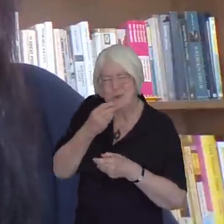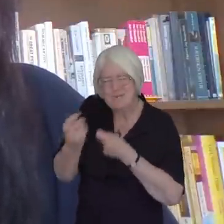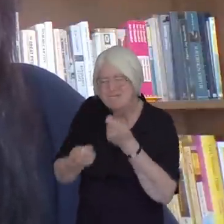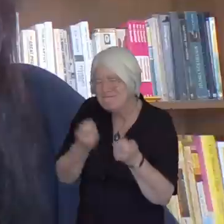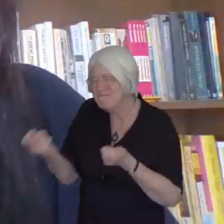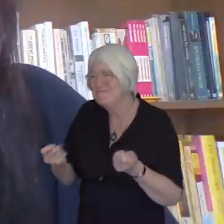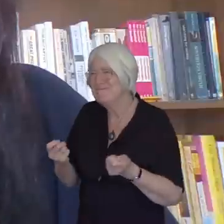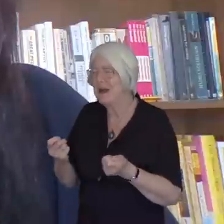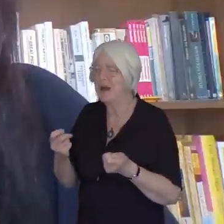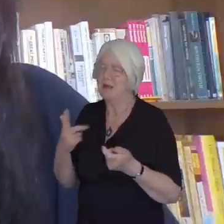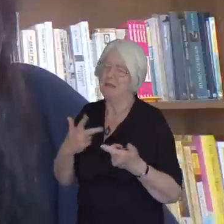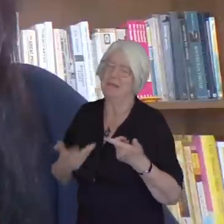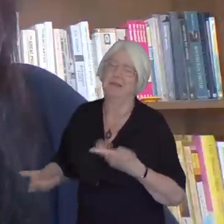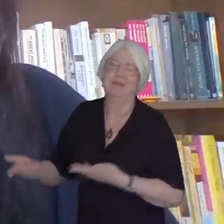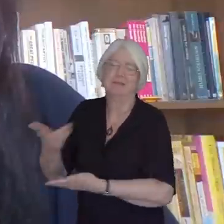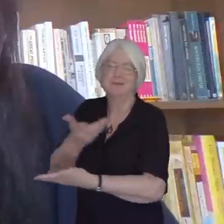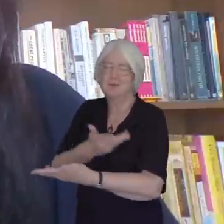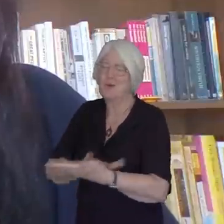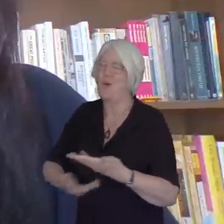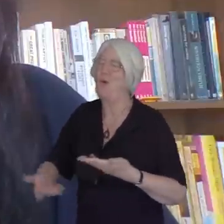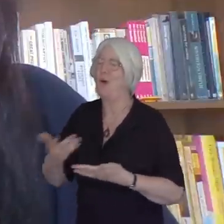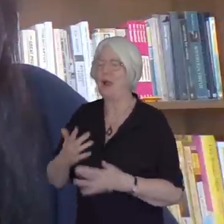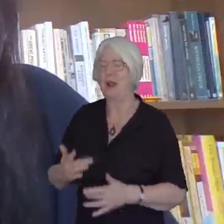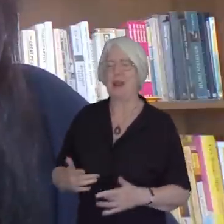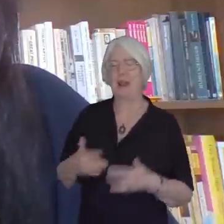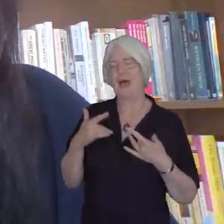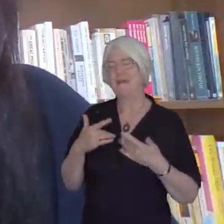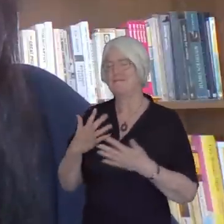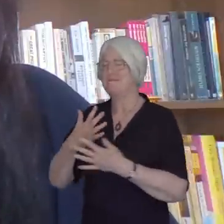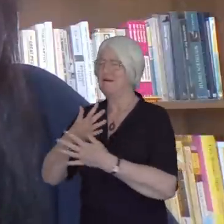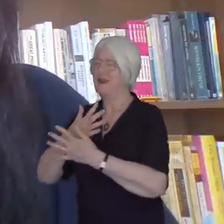life, love, and everything in between.